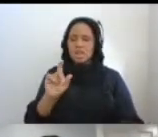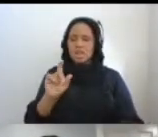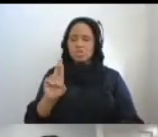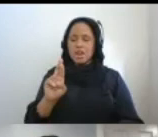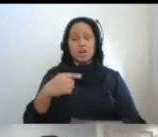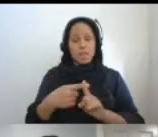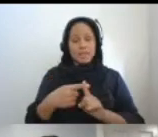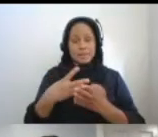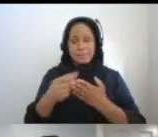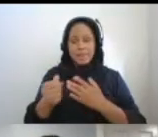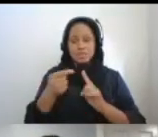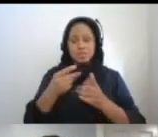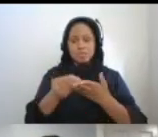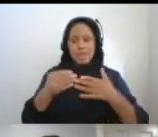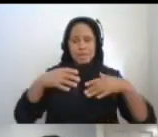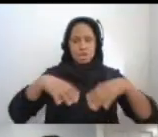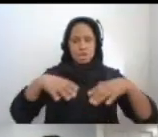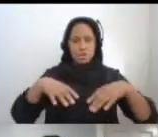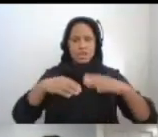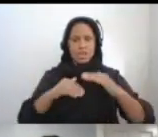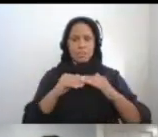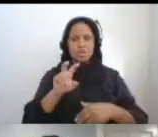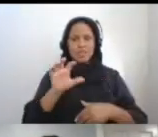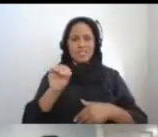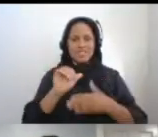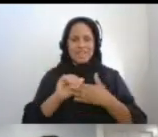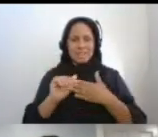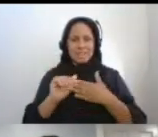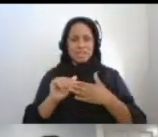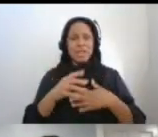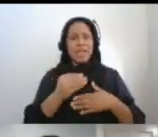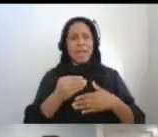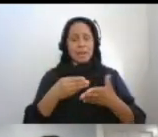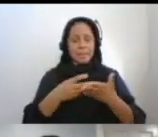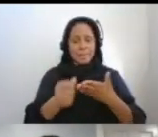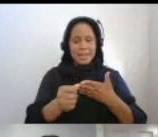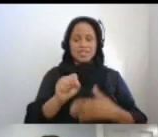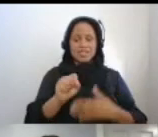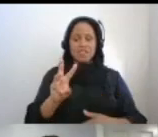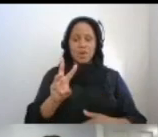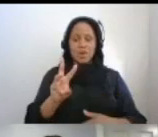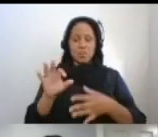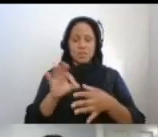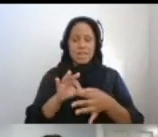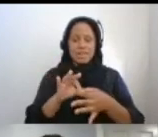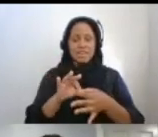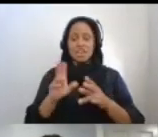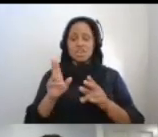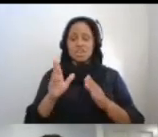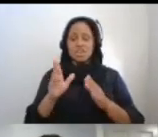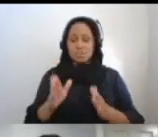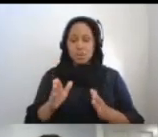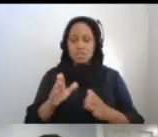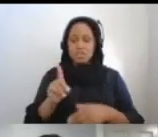$250. It also paid for software as it relates to the participant's disability. So communication